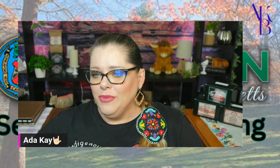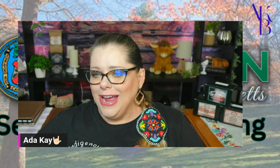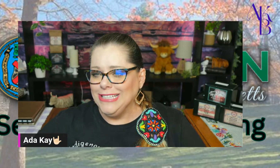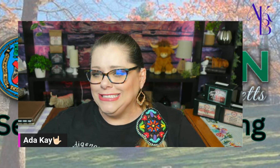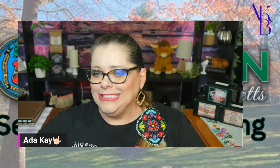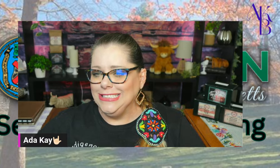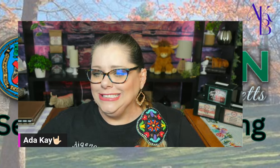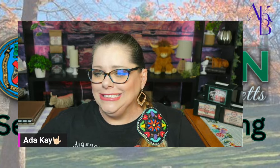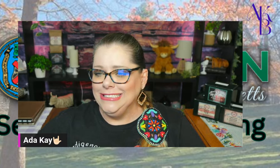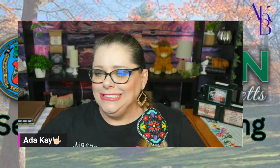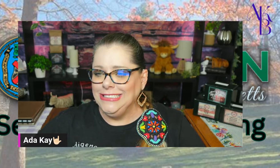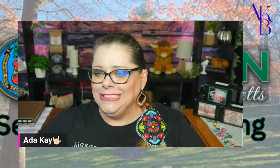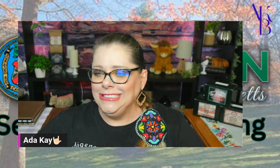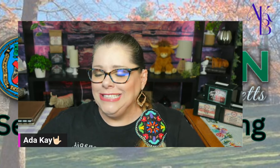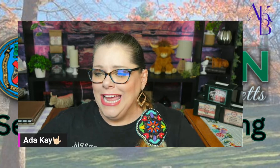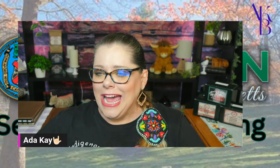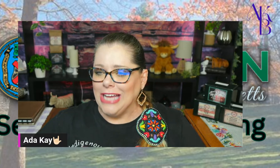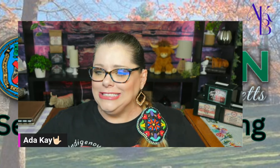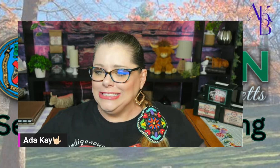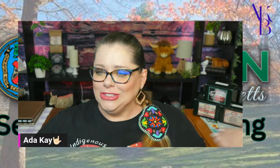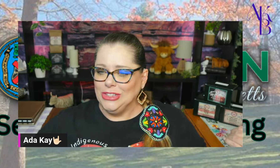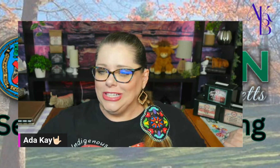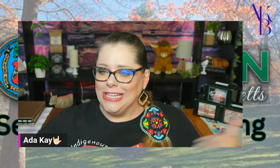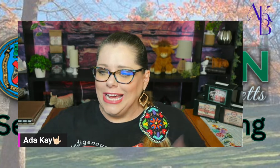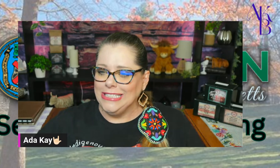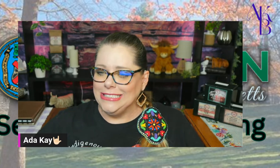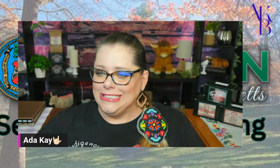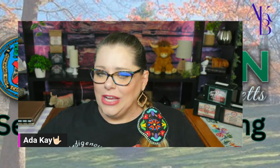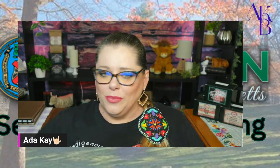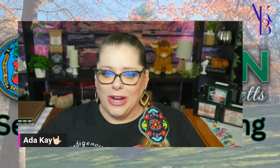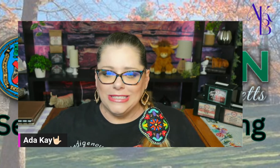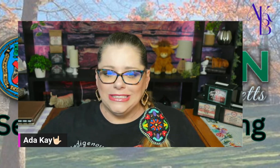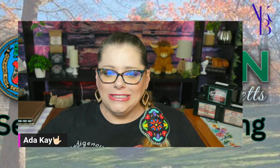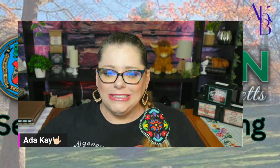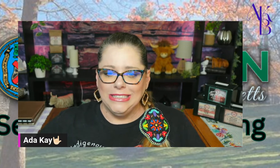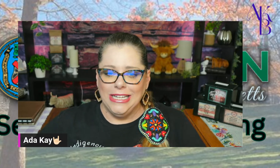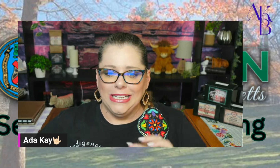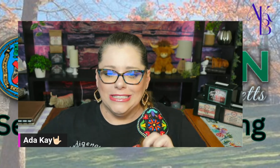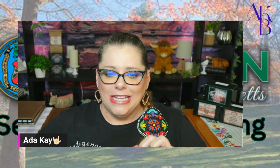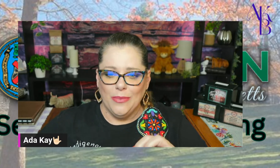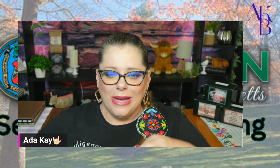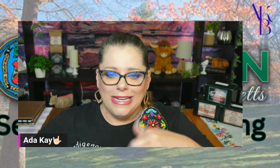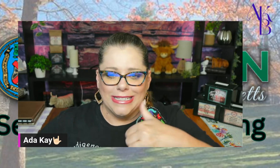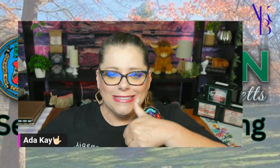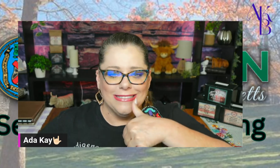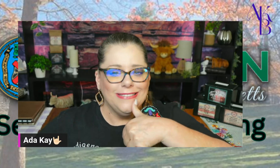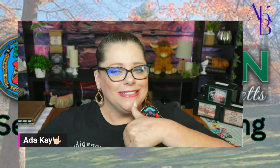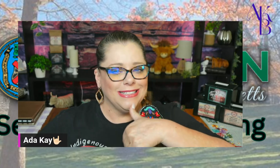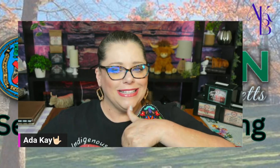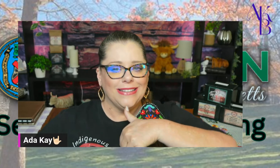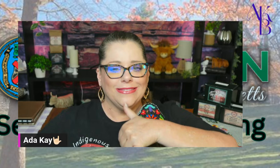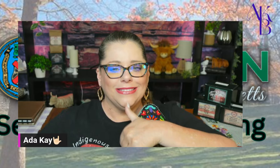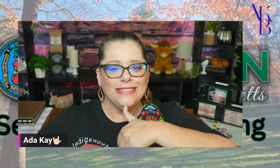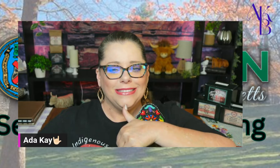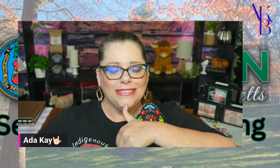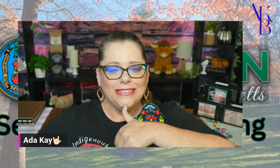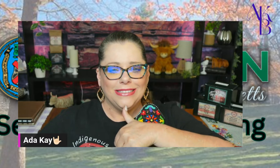Hey, Braxton. How does it look and how does it sound, Braxton? Because that mic is literally